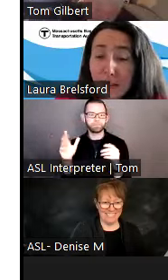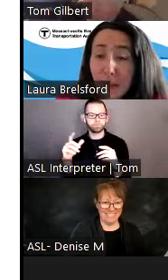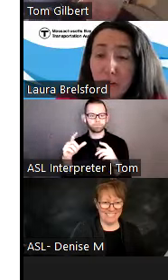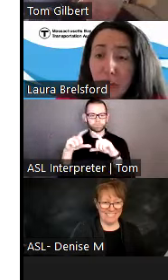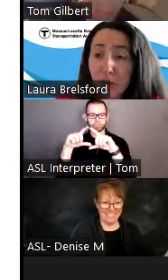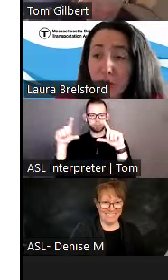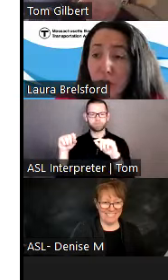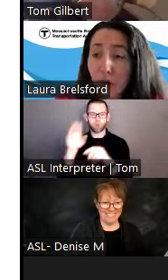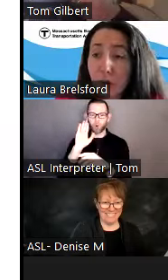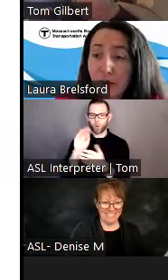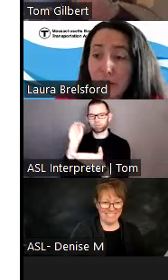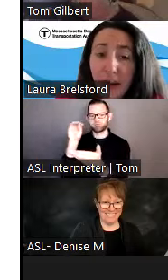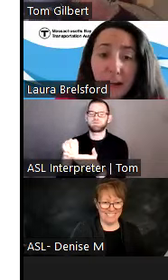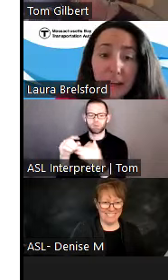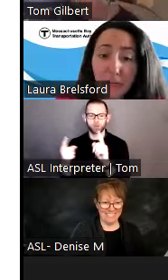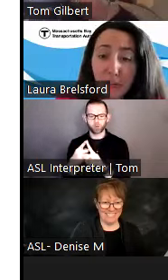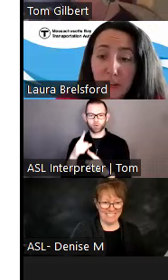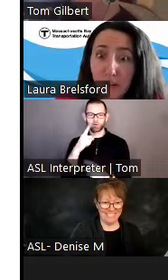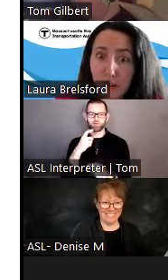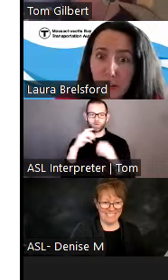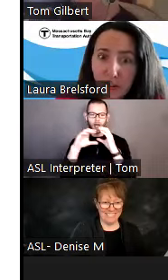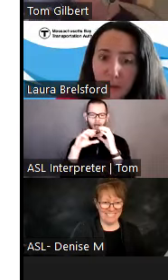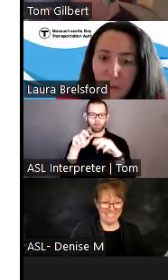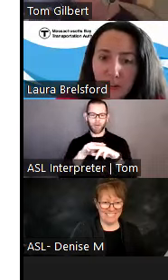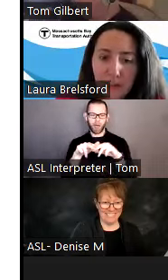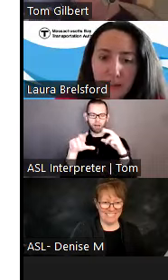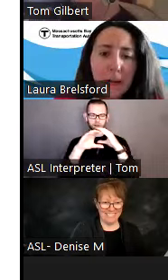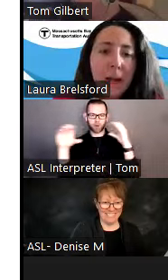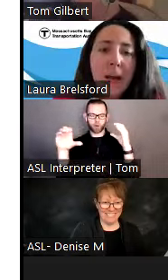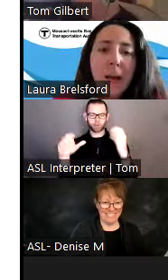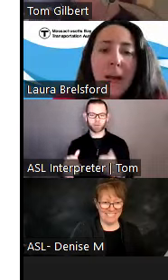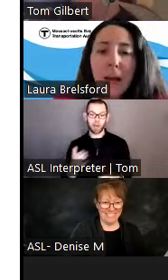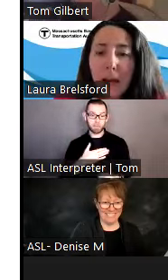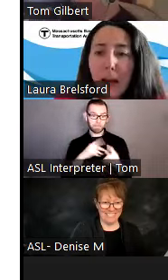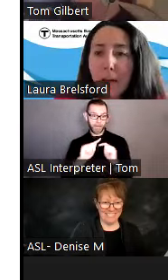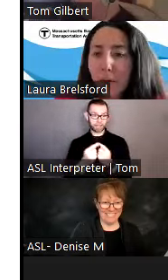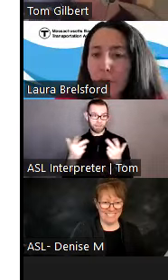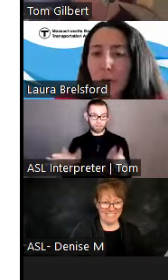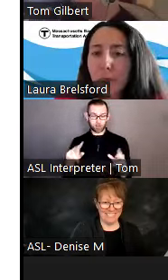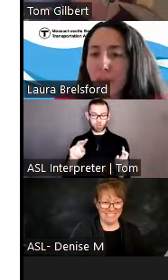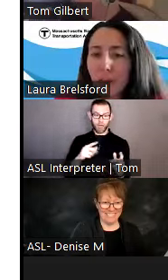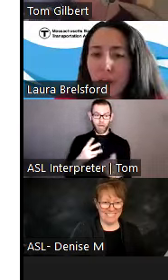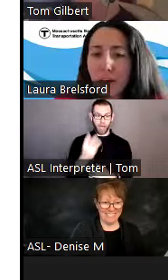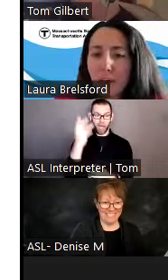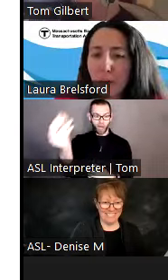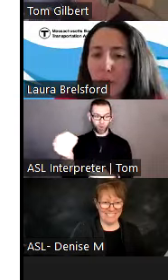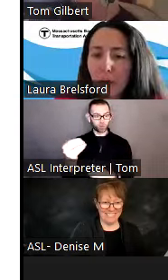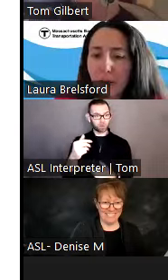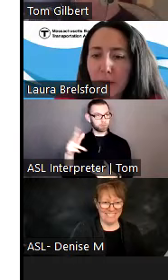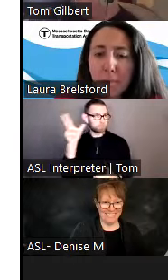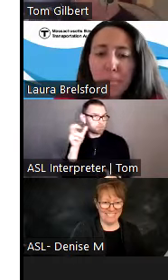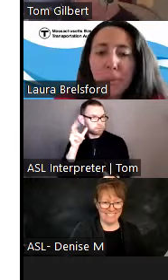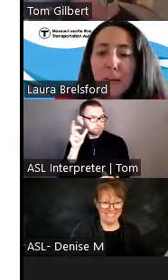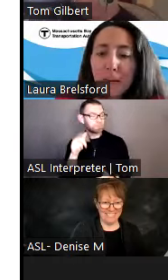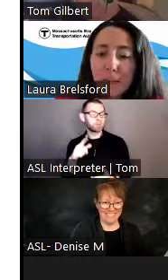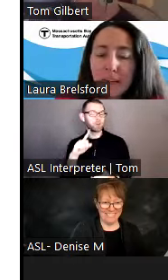my team had a chance to go see that in the field, hear the announcements, and have confirmed that the announcement